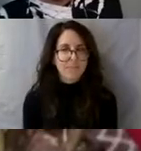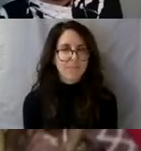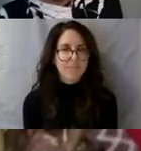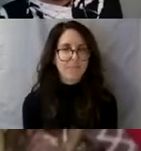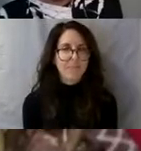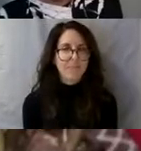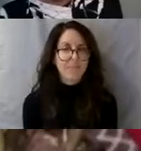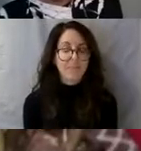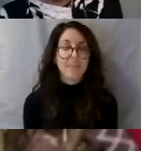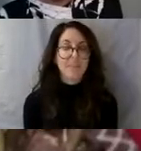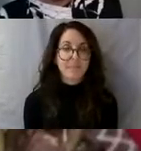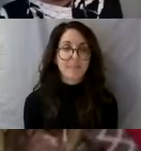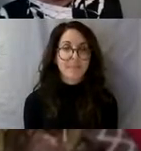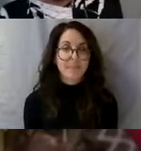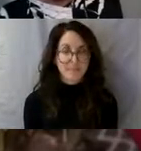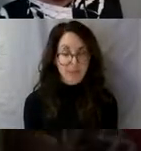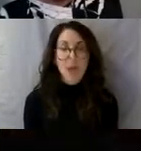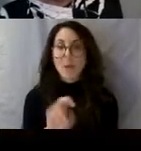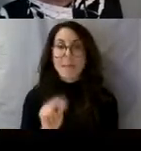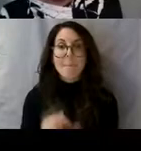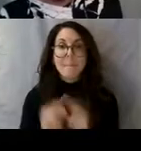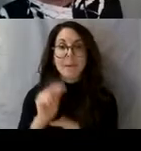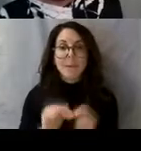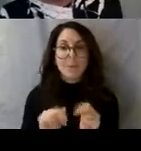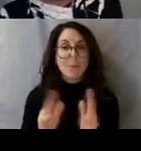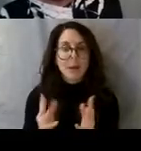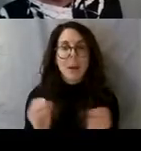If anything, more efficiently.